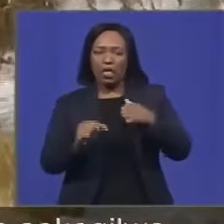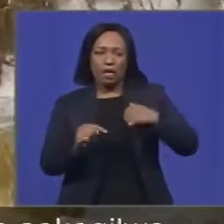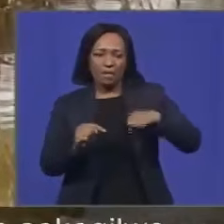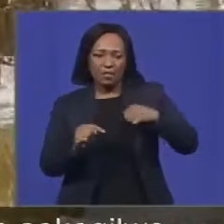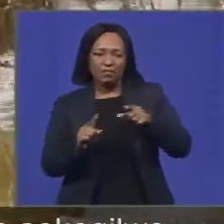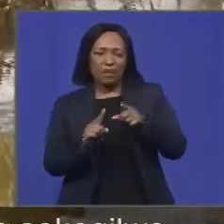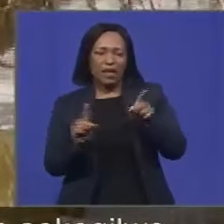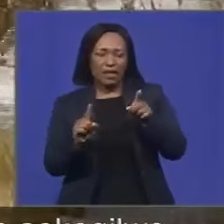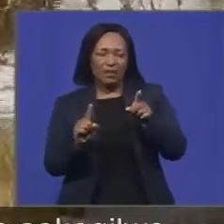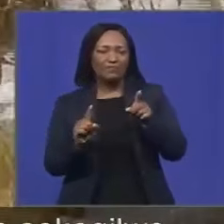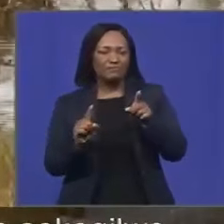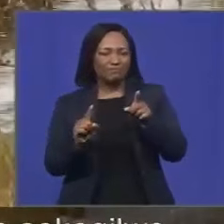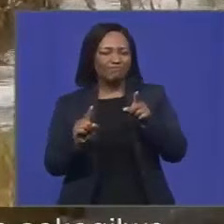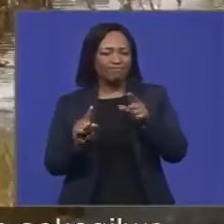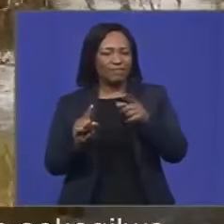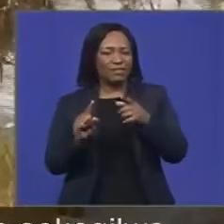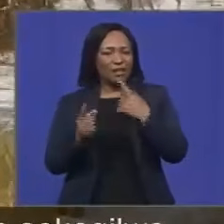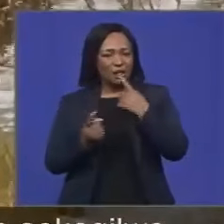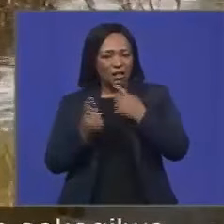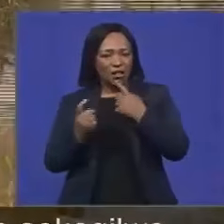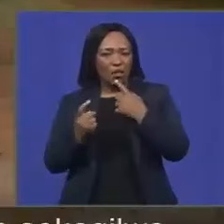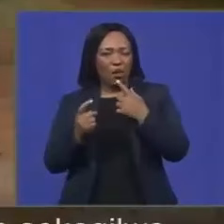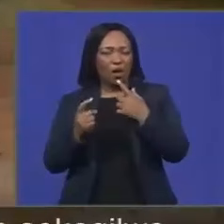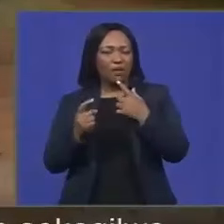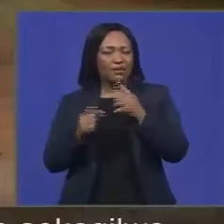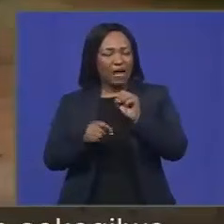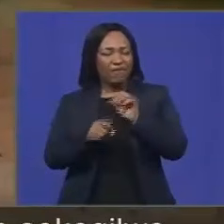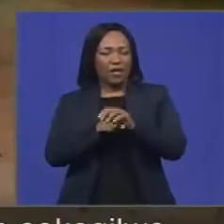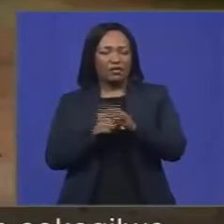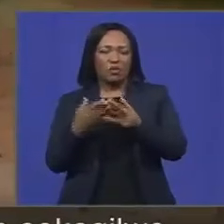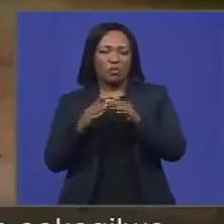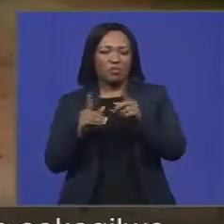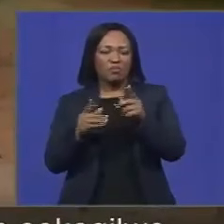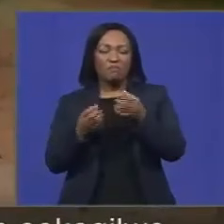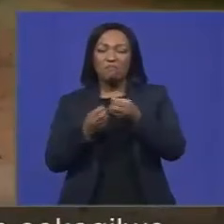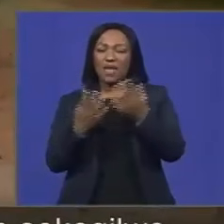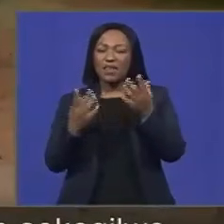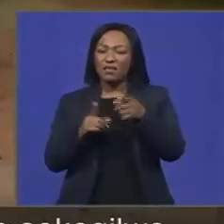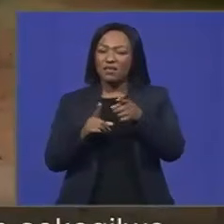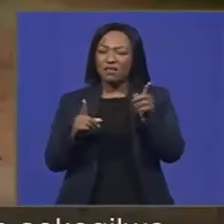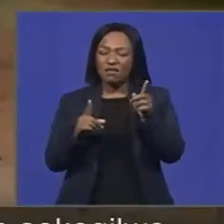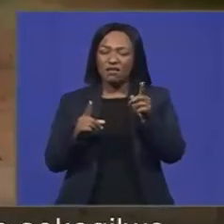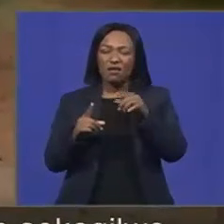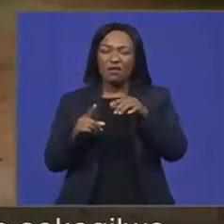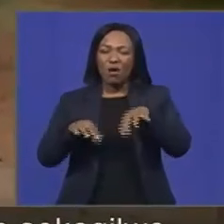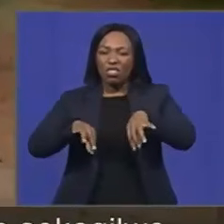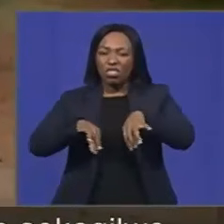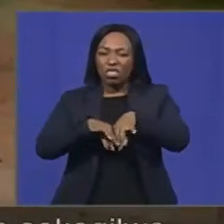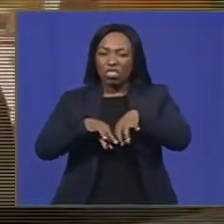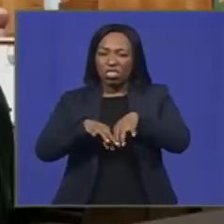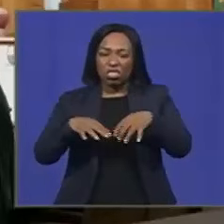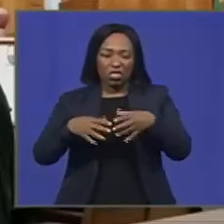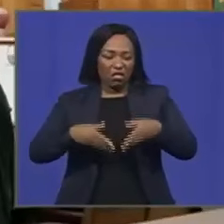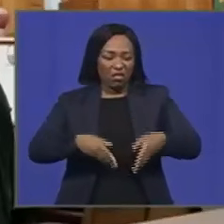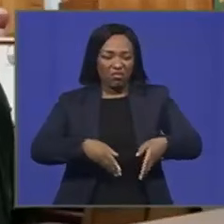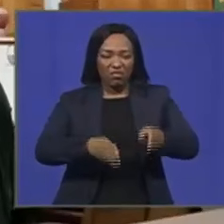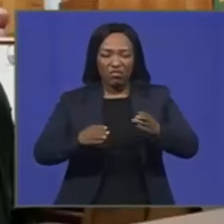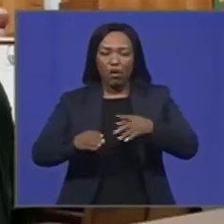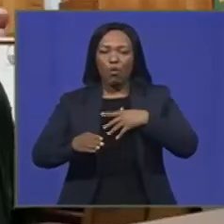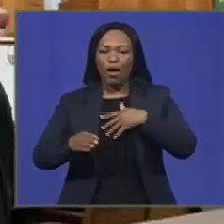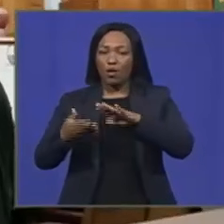ba dira ditshupetso mme seno se amile baagi. Matlakala a tletse mo mebileng. Mokgatlho wa badiri wa masepala o kgadile